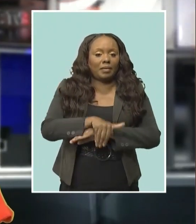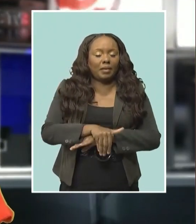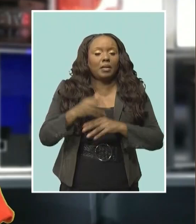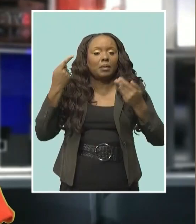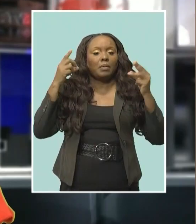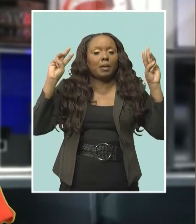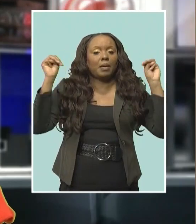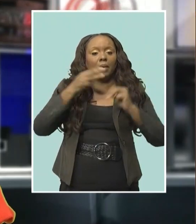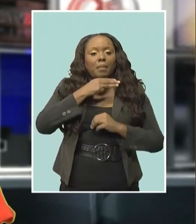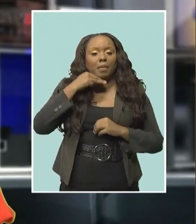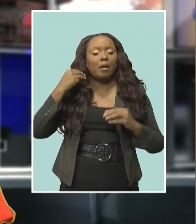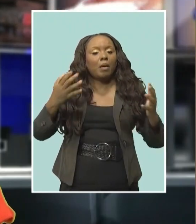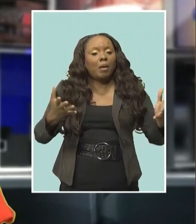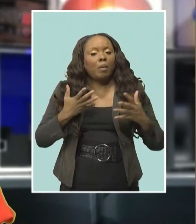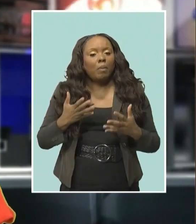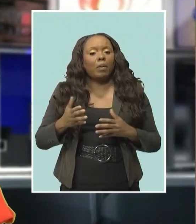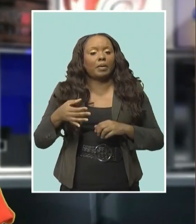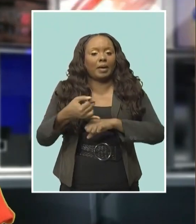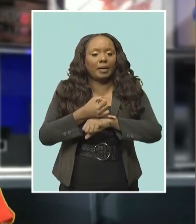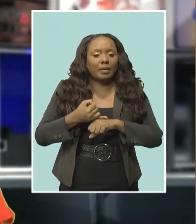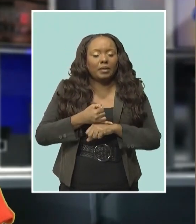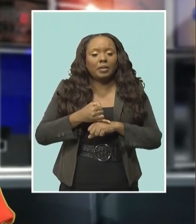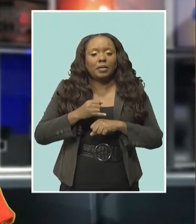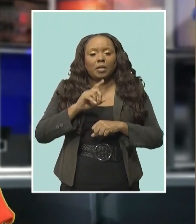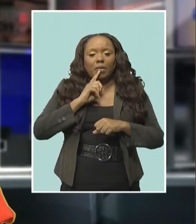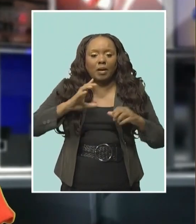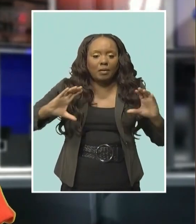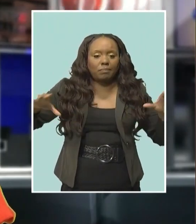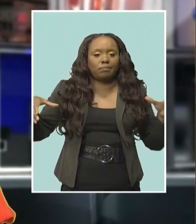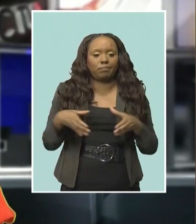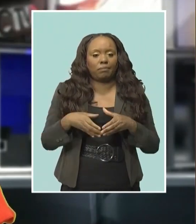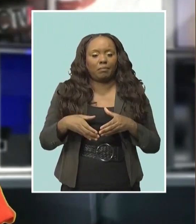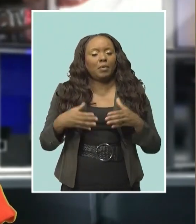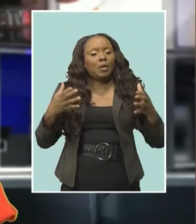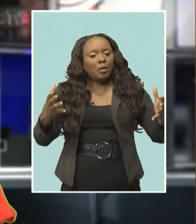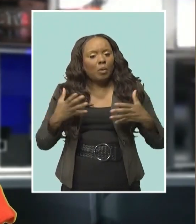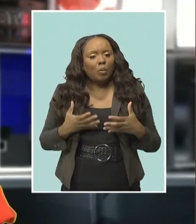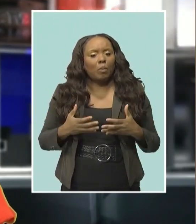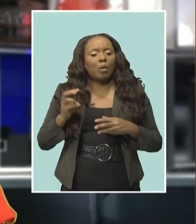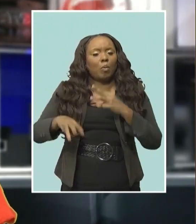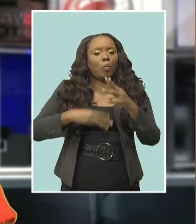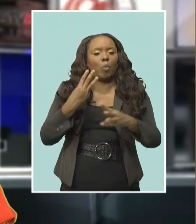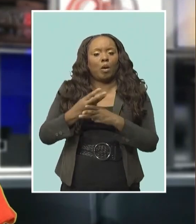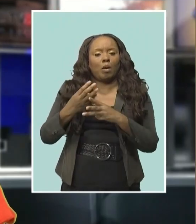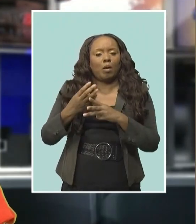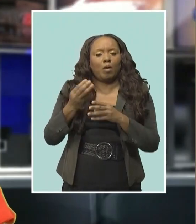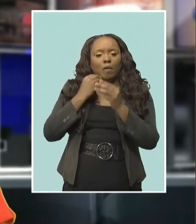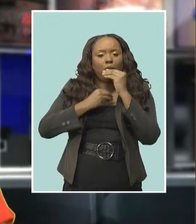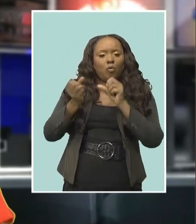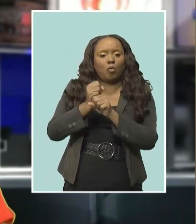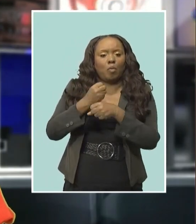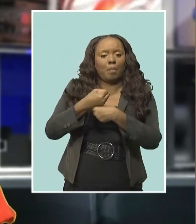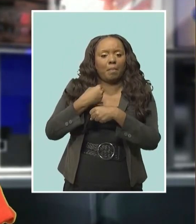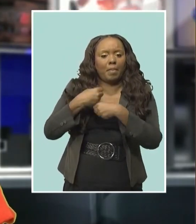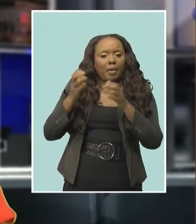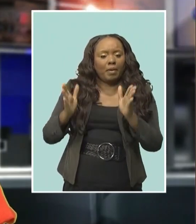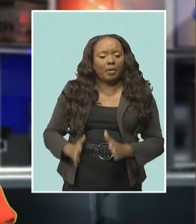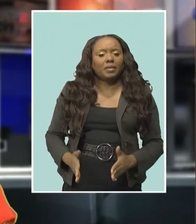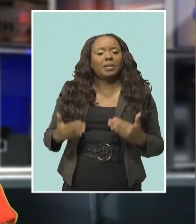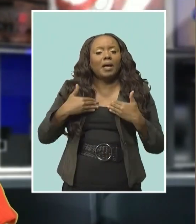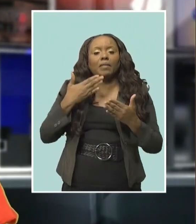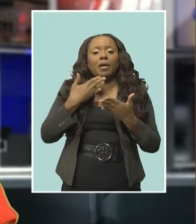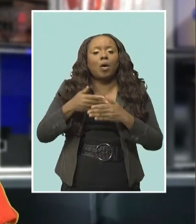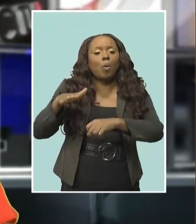called on Smile Island developing states to collectively push for global food manufacturers to provide front-of-package warning labels so people